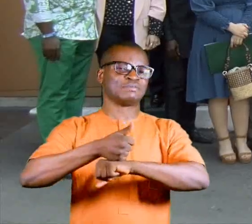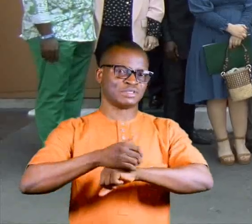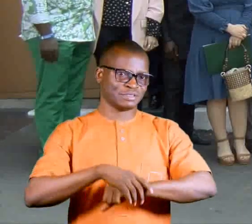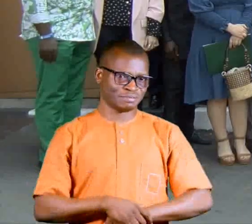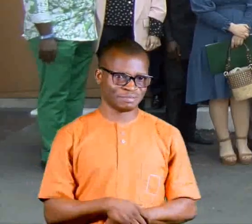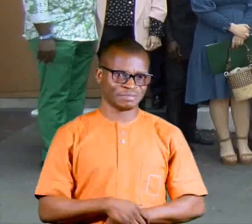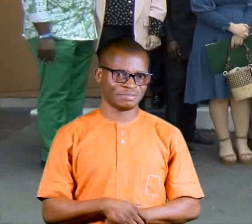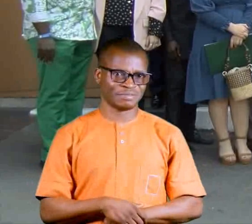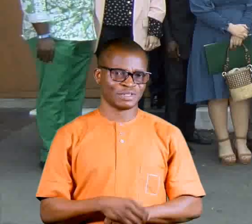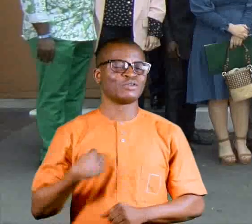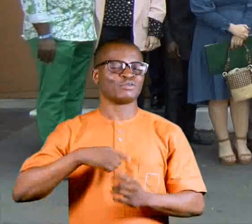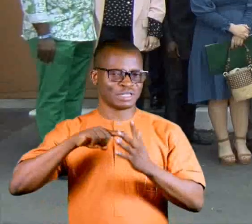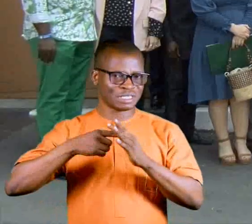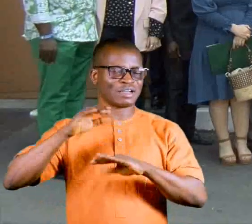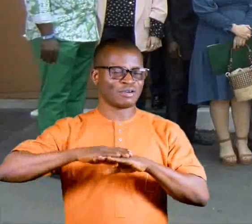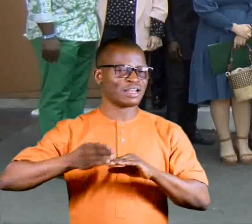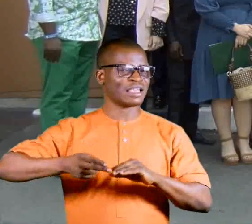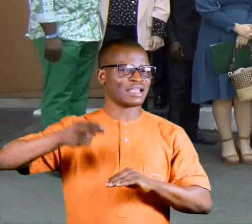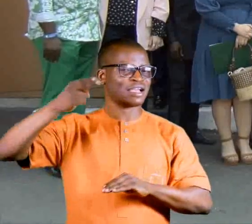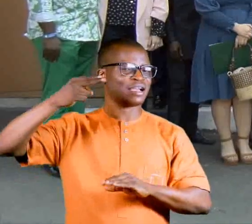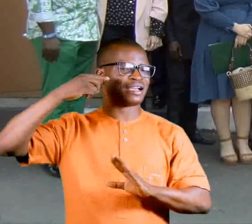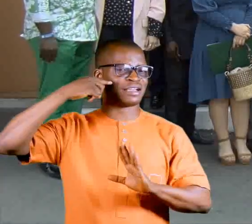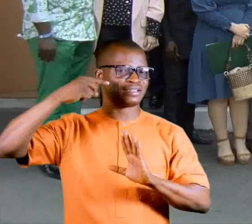have kickstarted 2023 on a high note.